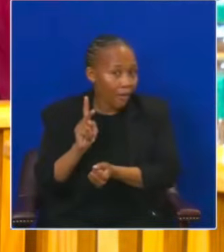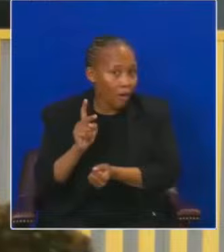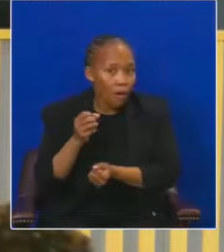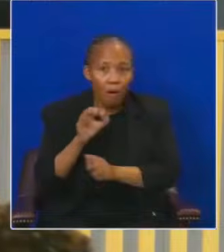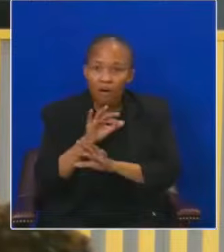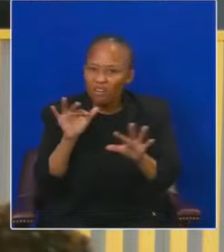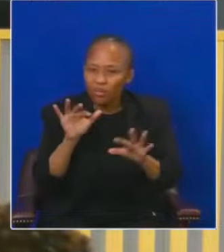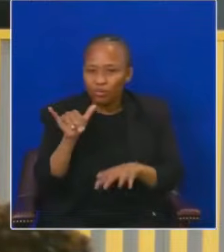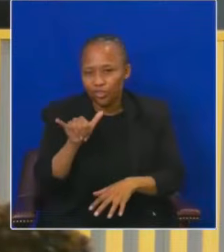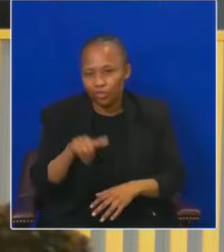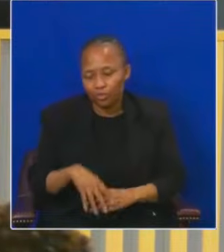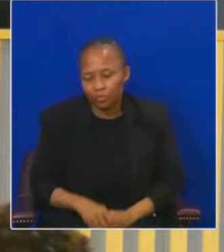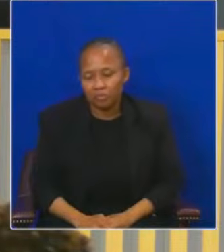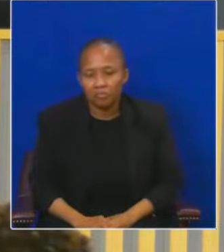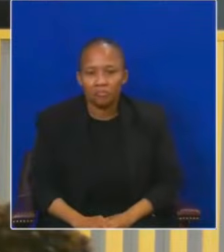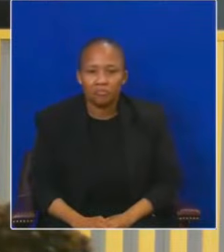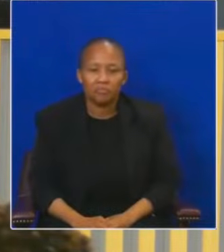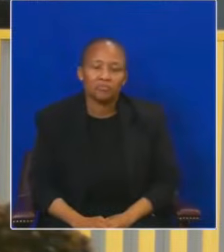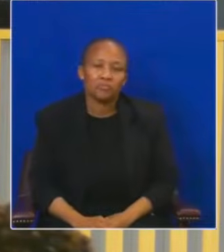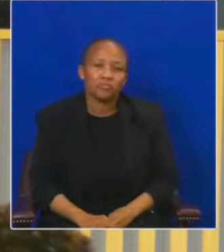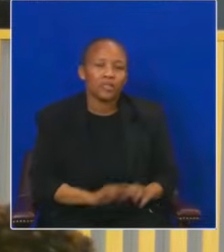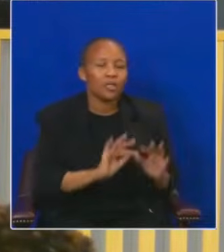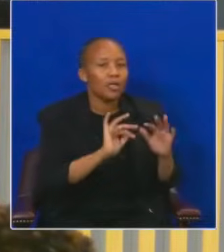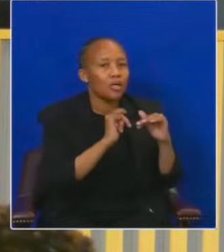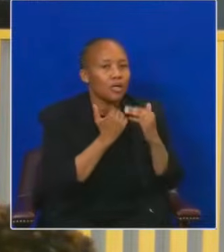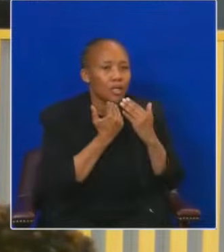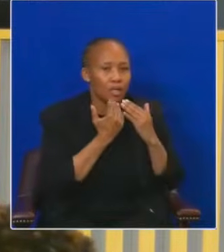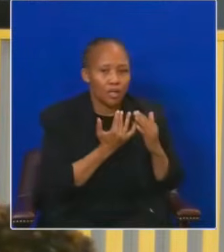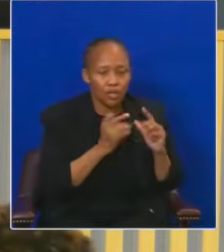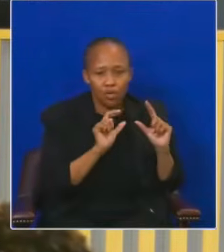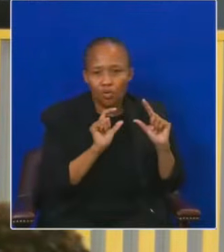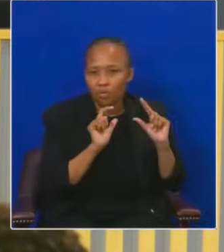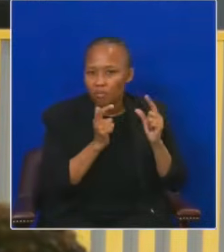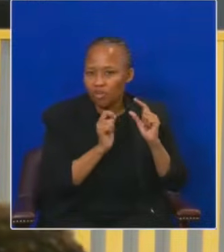Thank you, Commissioners.